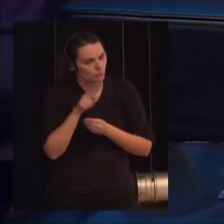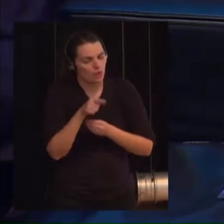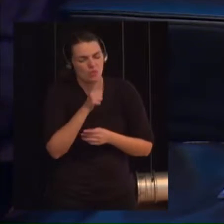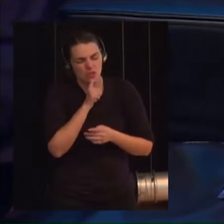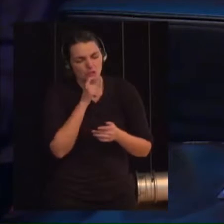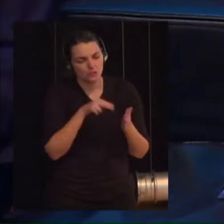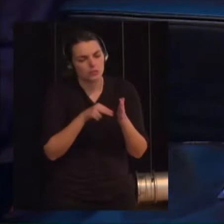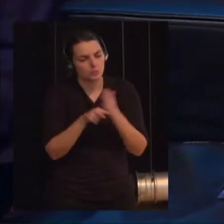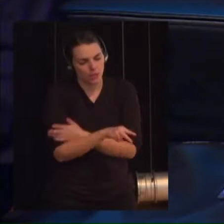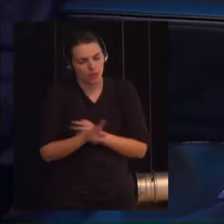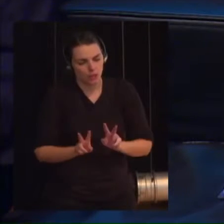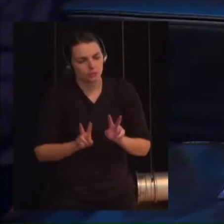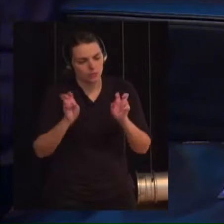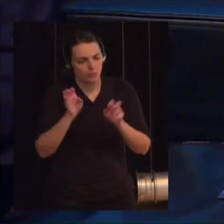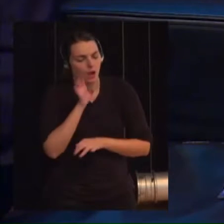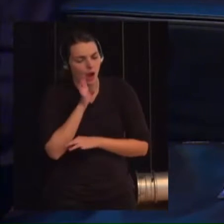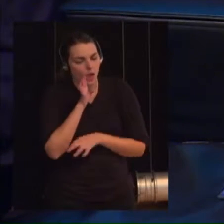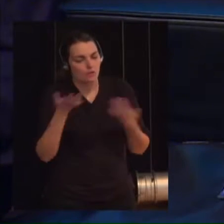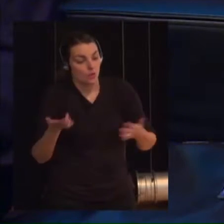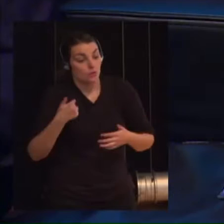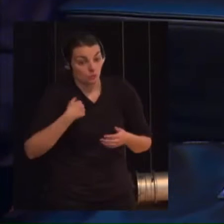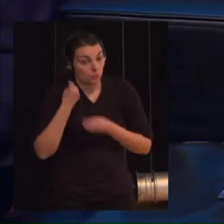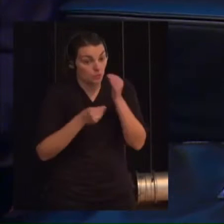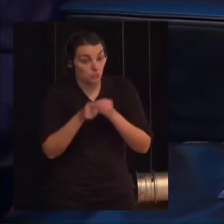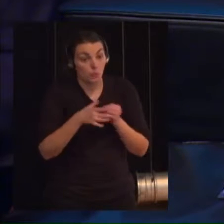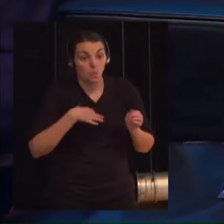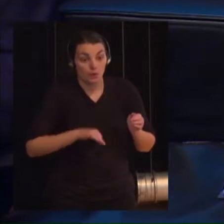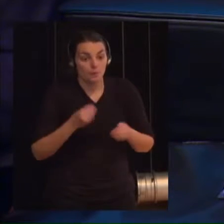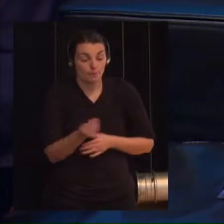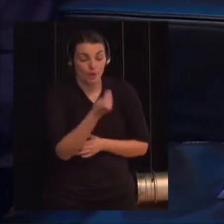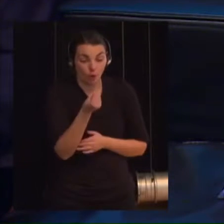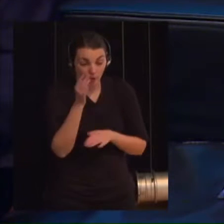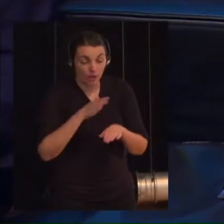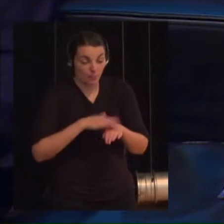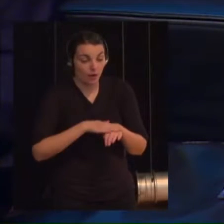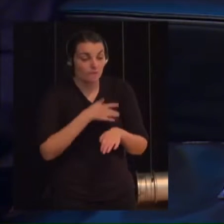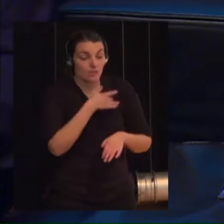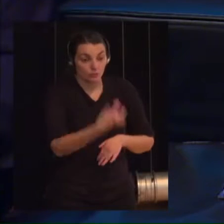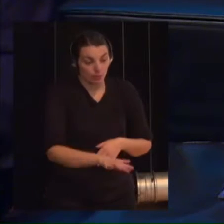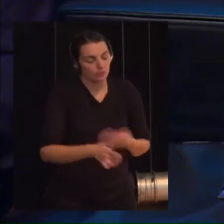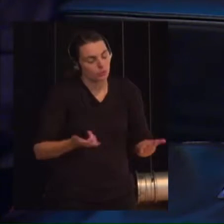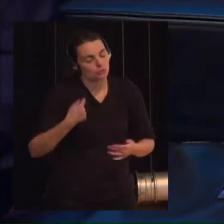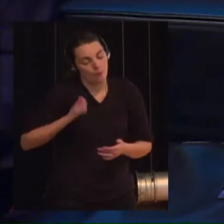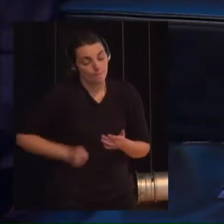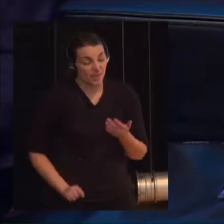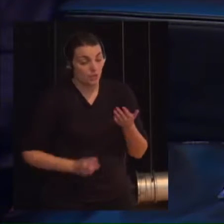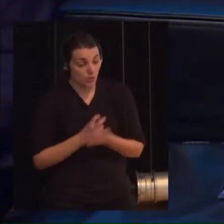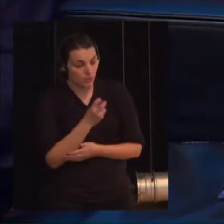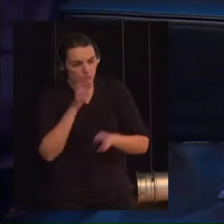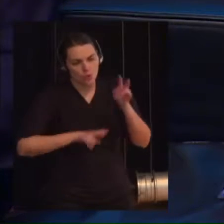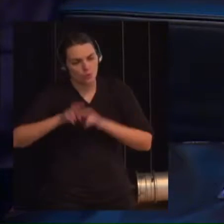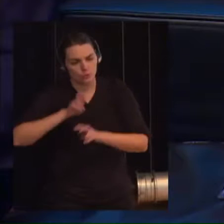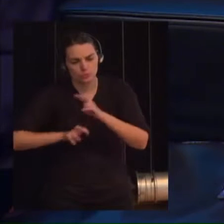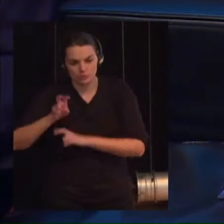advance philanthropy, but also, you know, is something that journalists clearly look for. We never want to write a